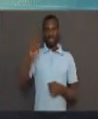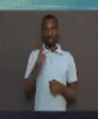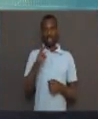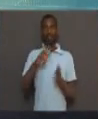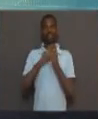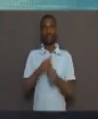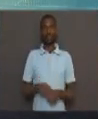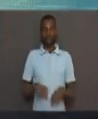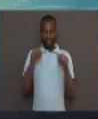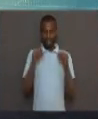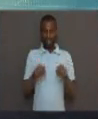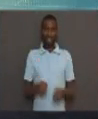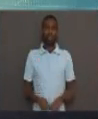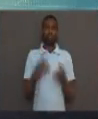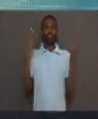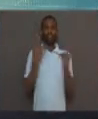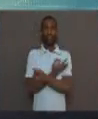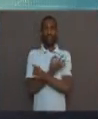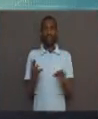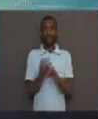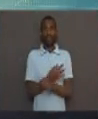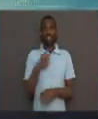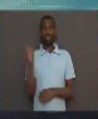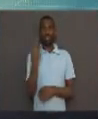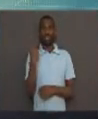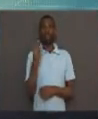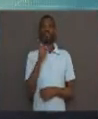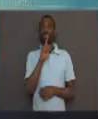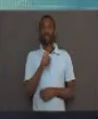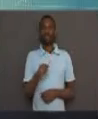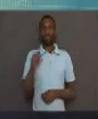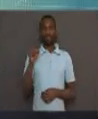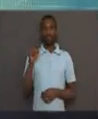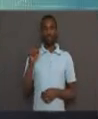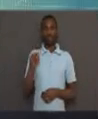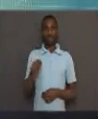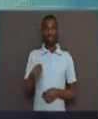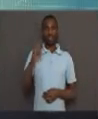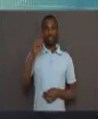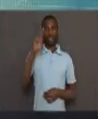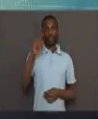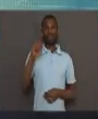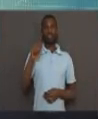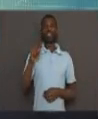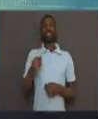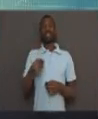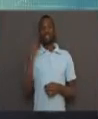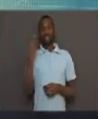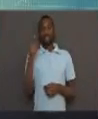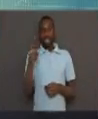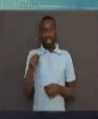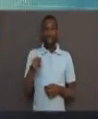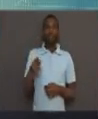Today, most manufacturers use tritium instead of radium to